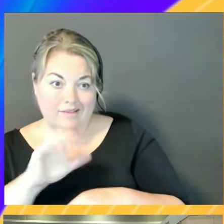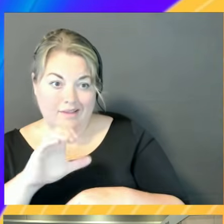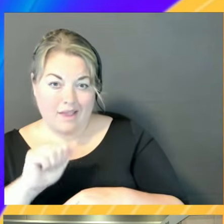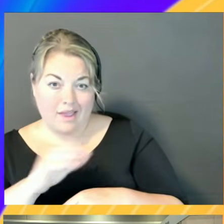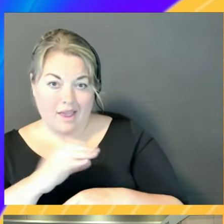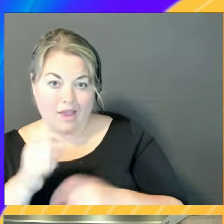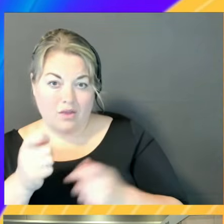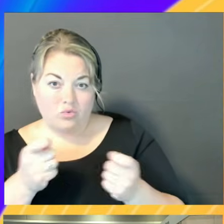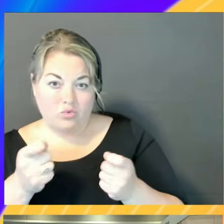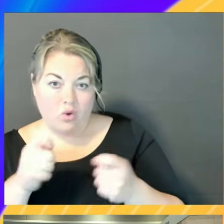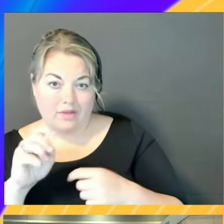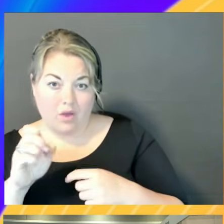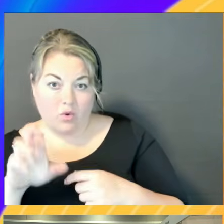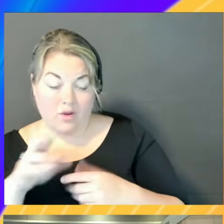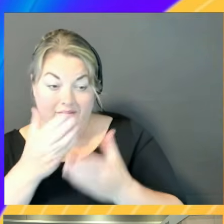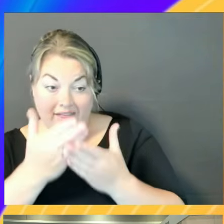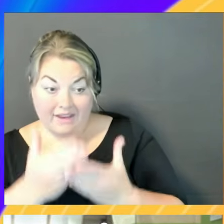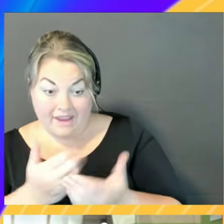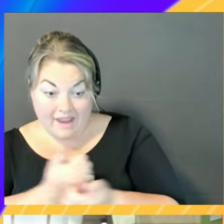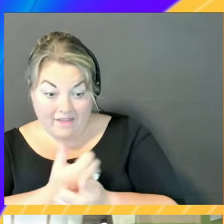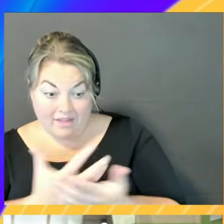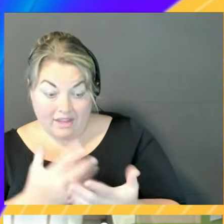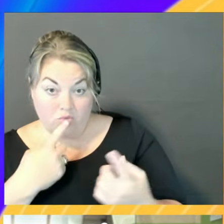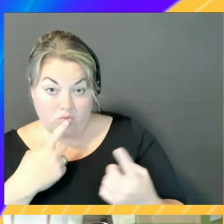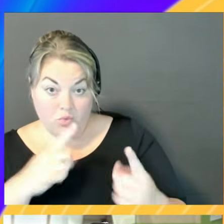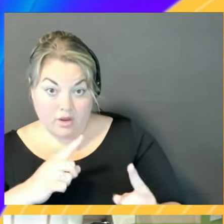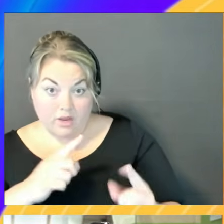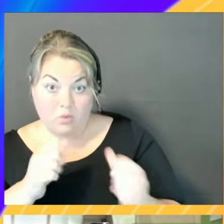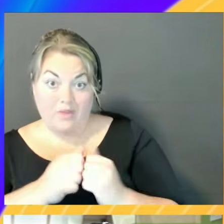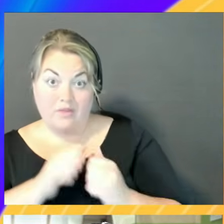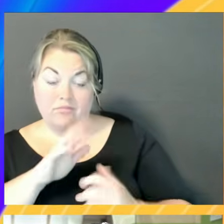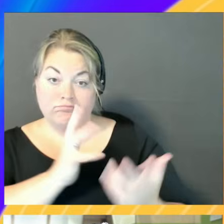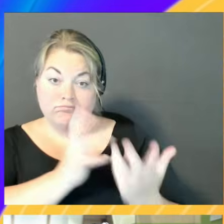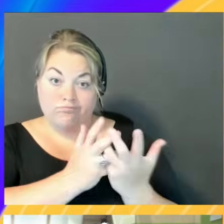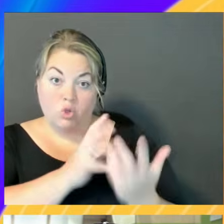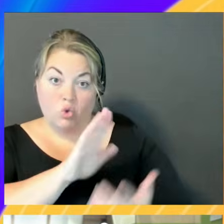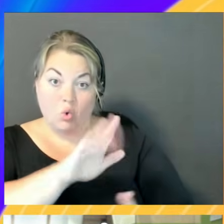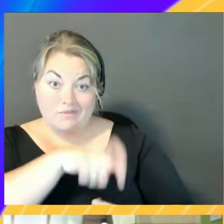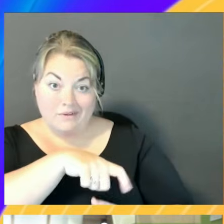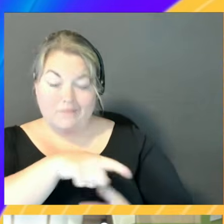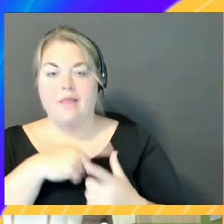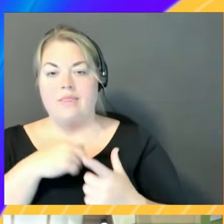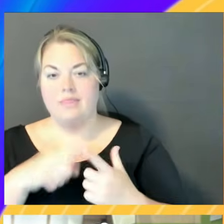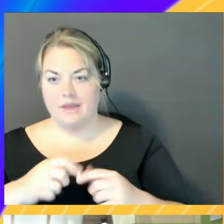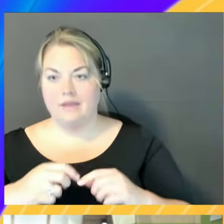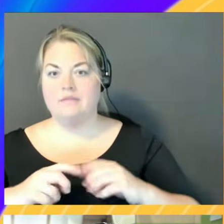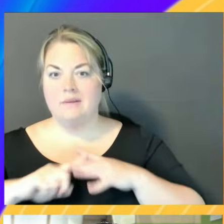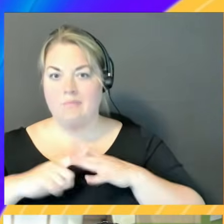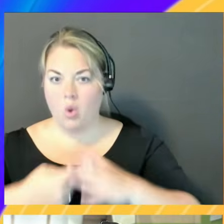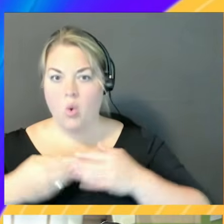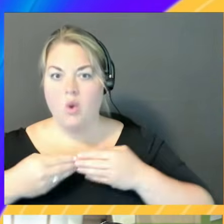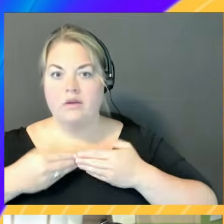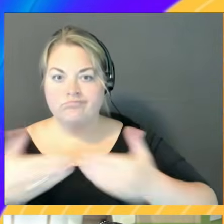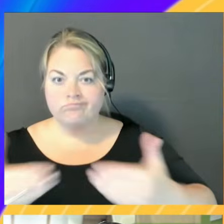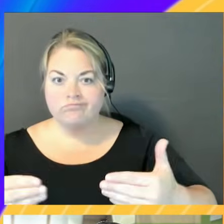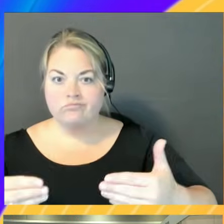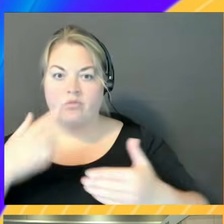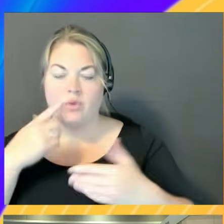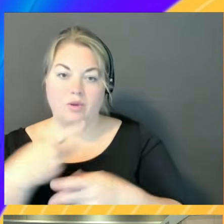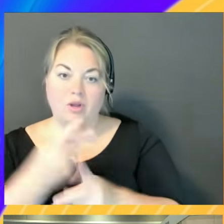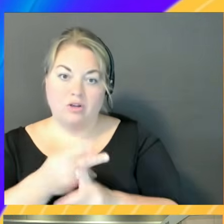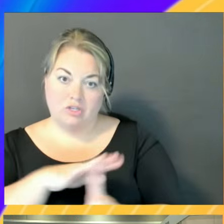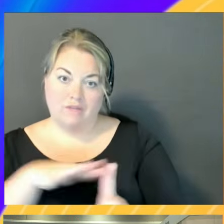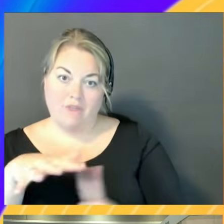everything is working according to your needs, and then deploy into your production environment. Yep. And a